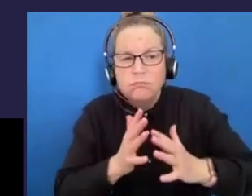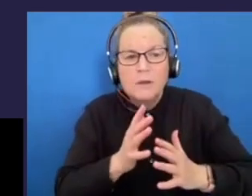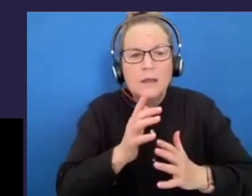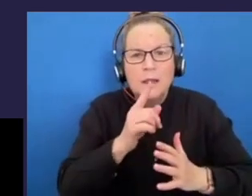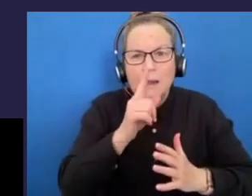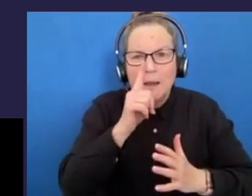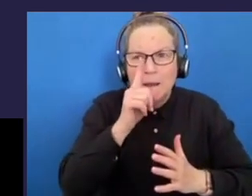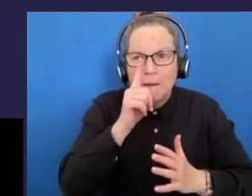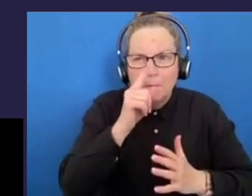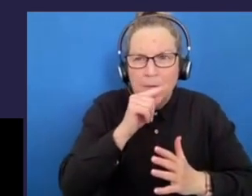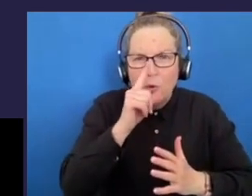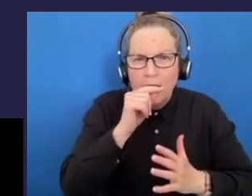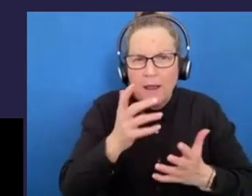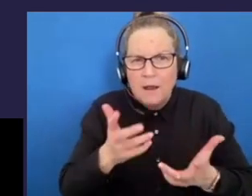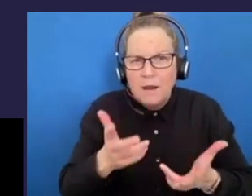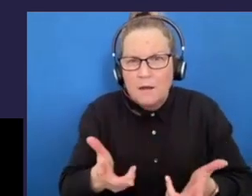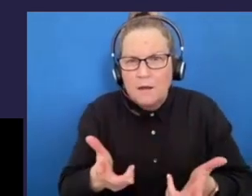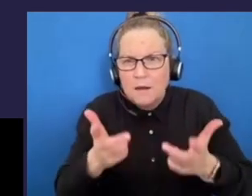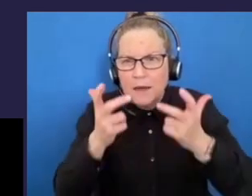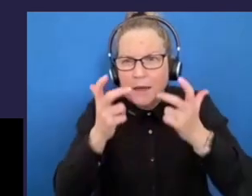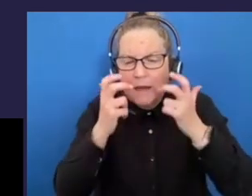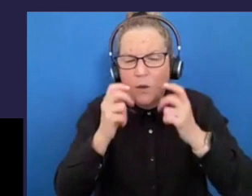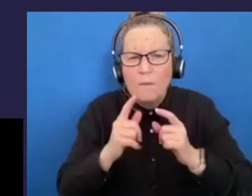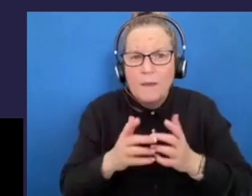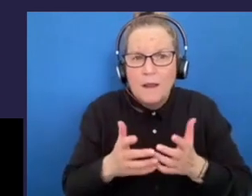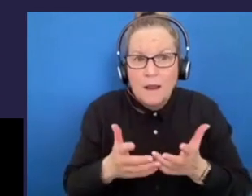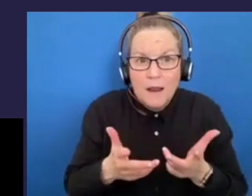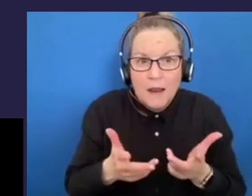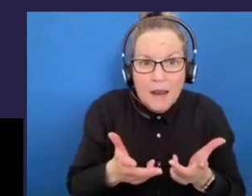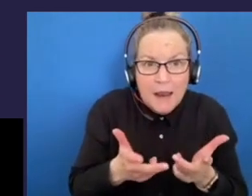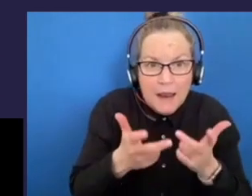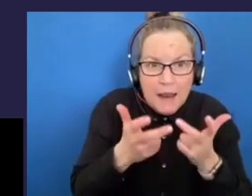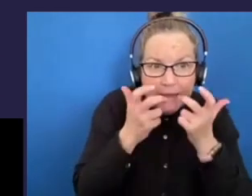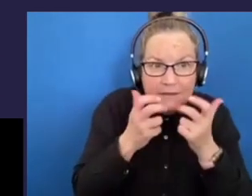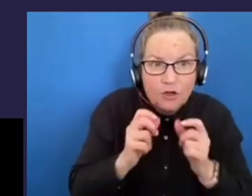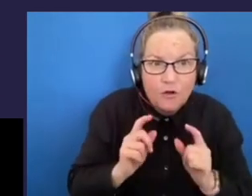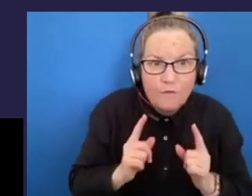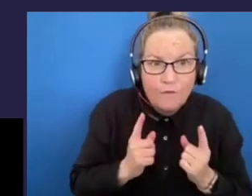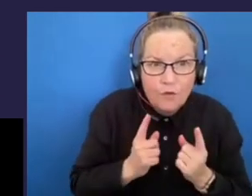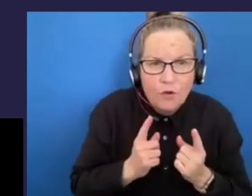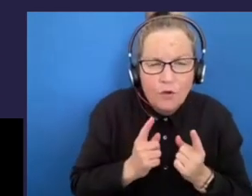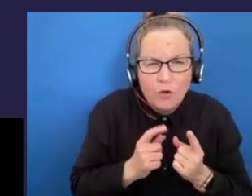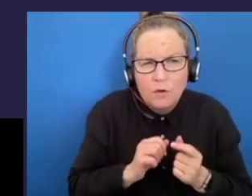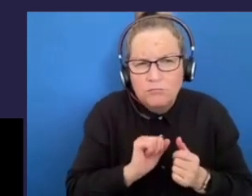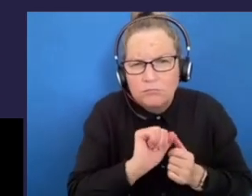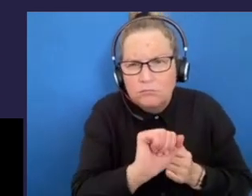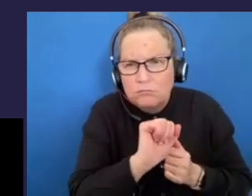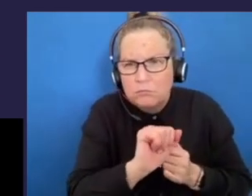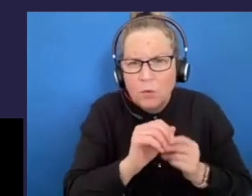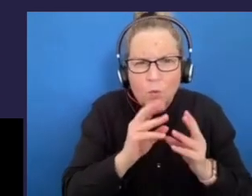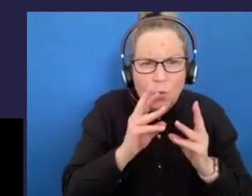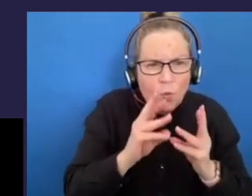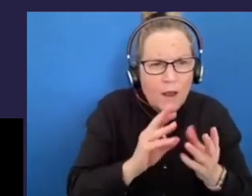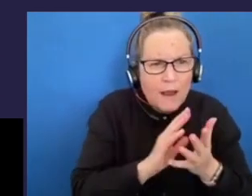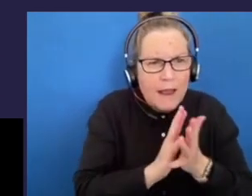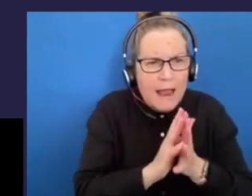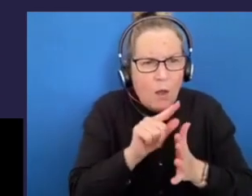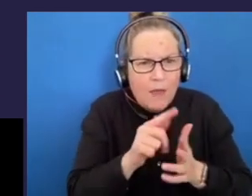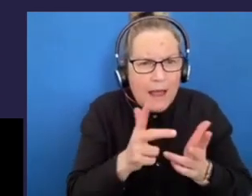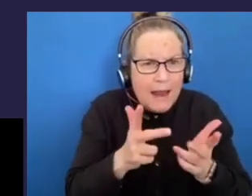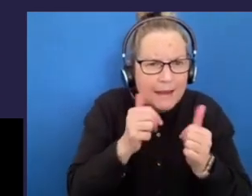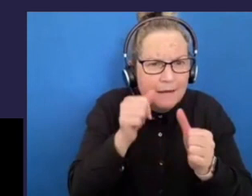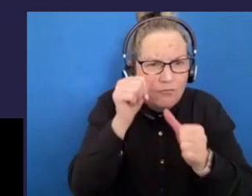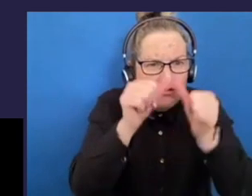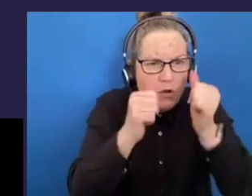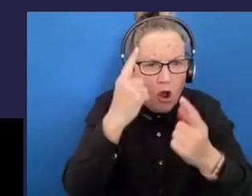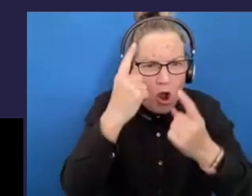to listen to people closely to begin to understand how is it they listen and learn and process ideas,